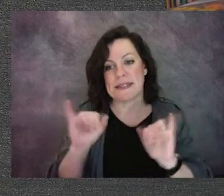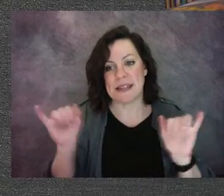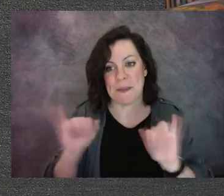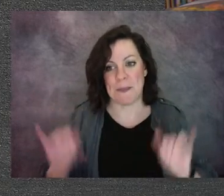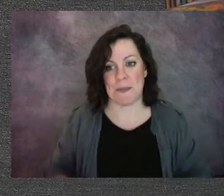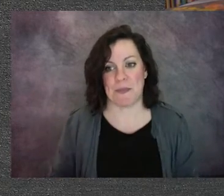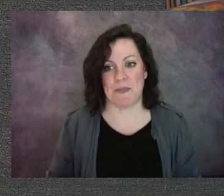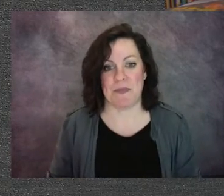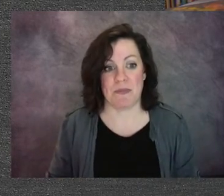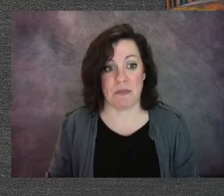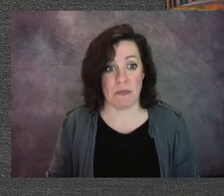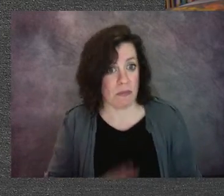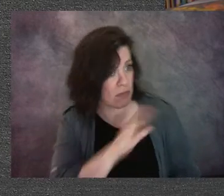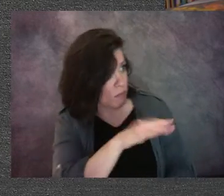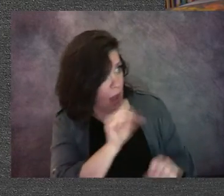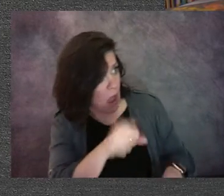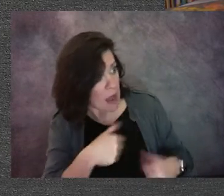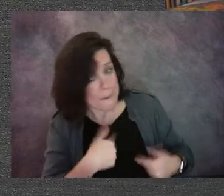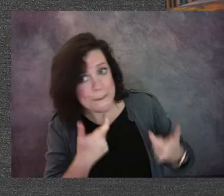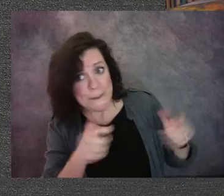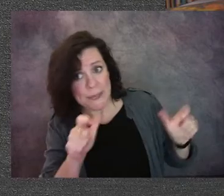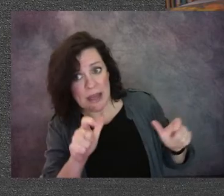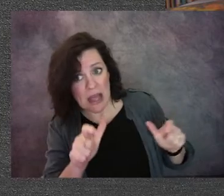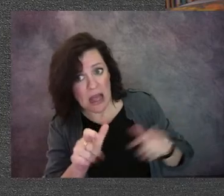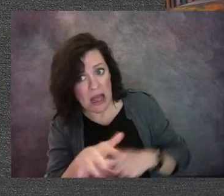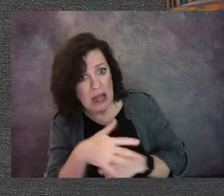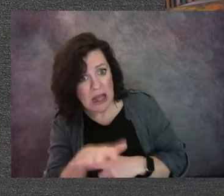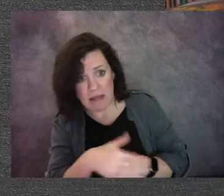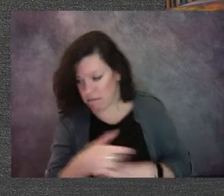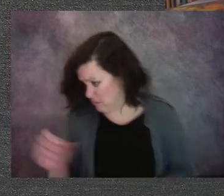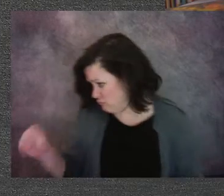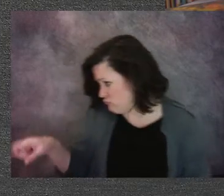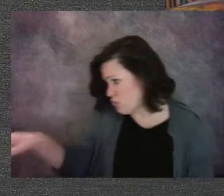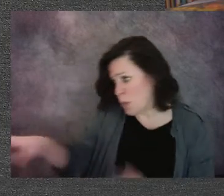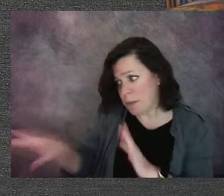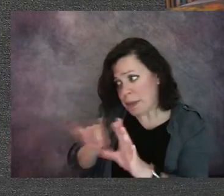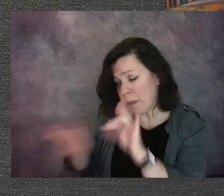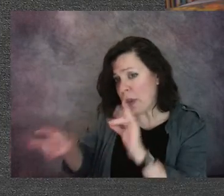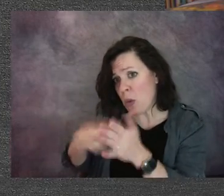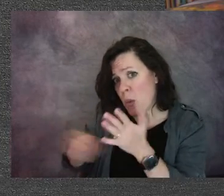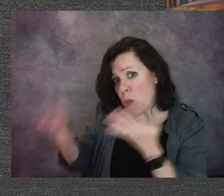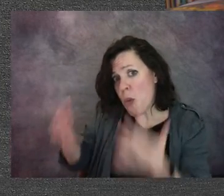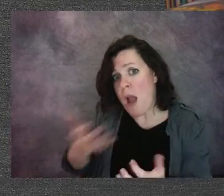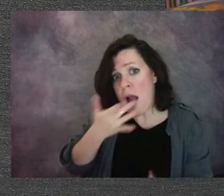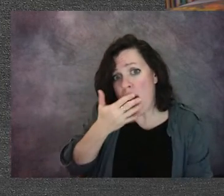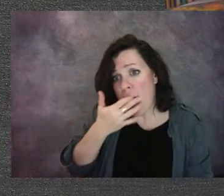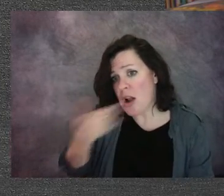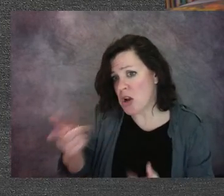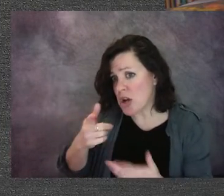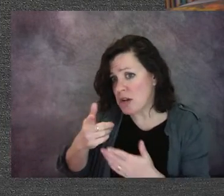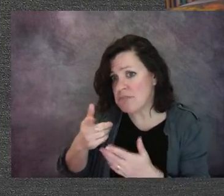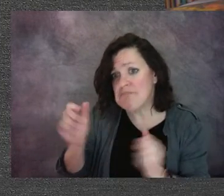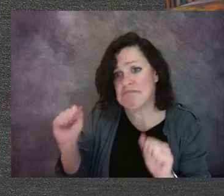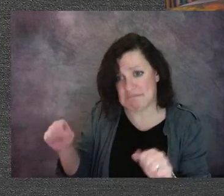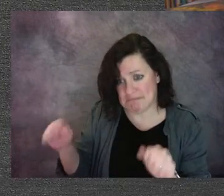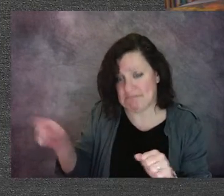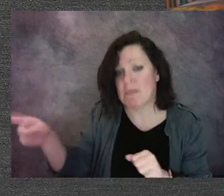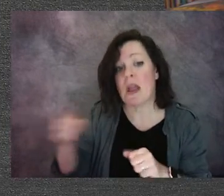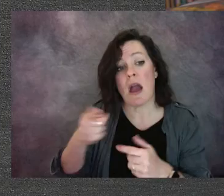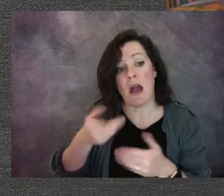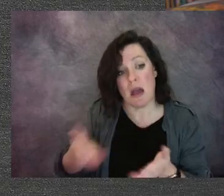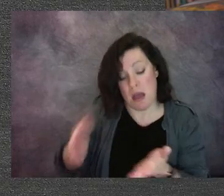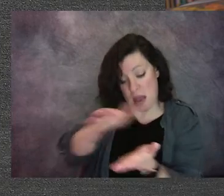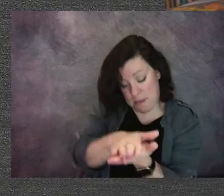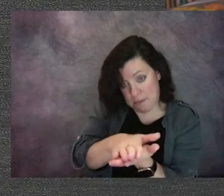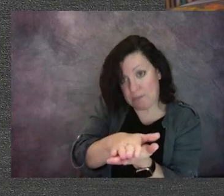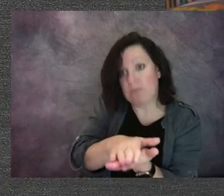So here we go. Can I get a big leaf? Oh, here. These are our choices. You take whatever leaf you want. And we're going to color